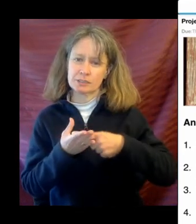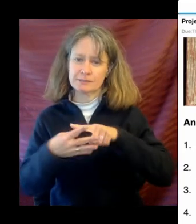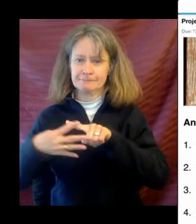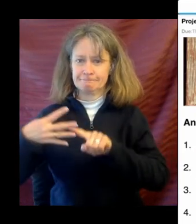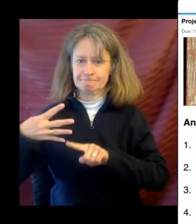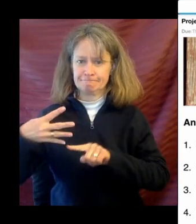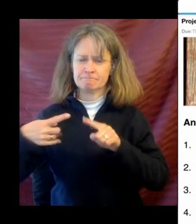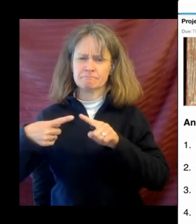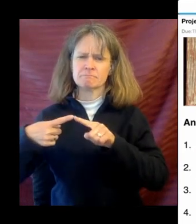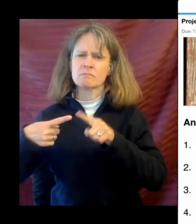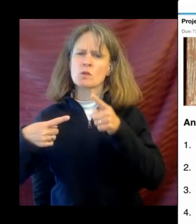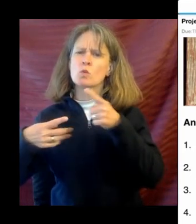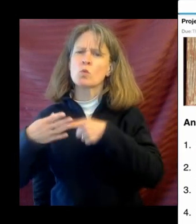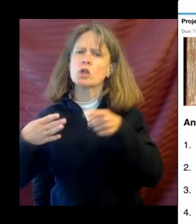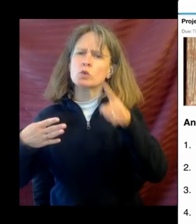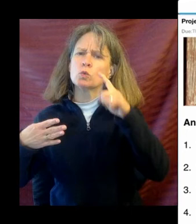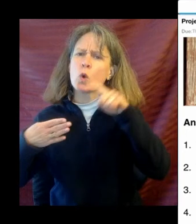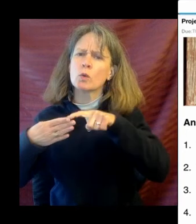do you notice?